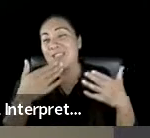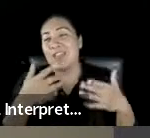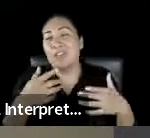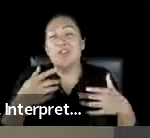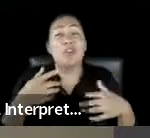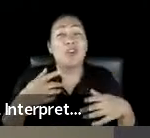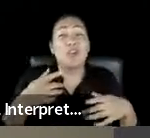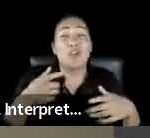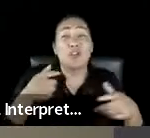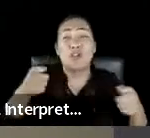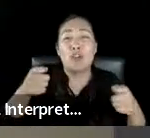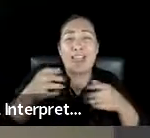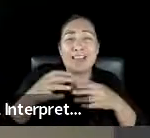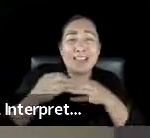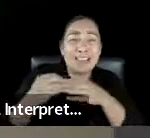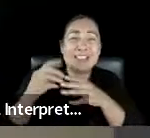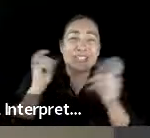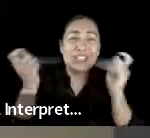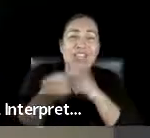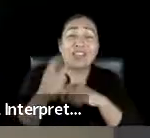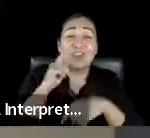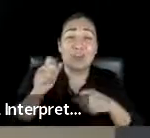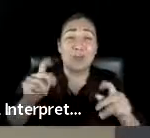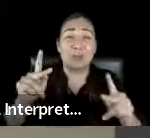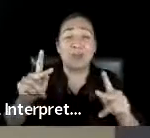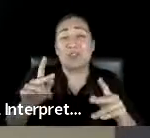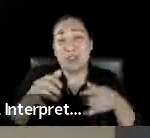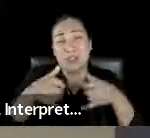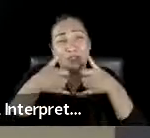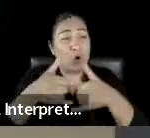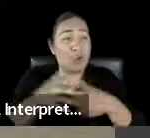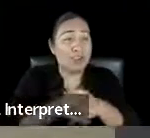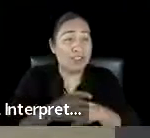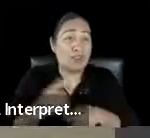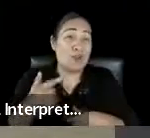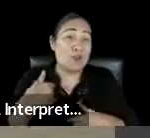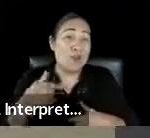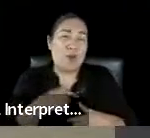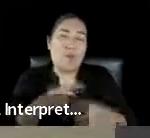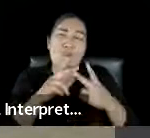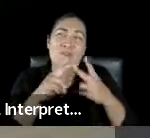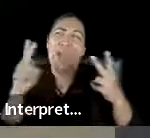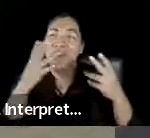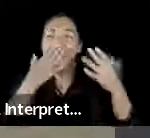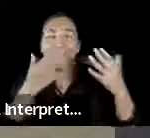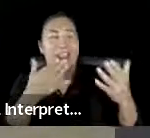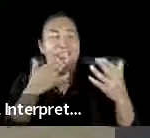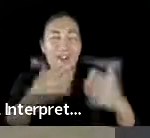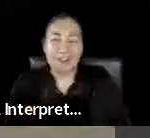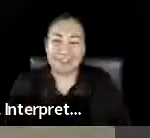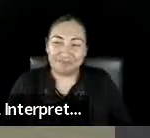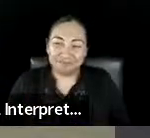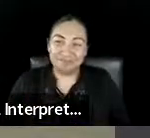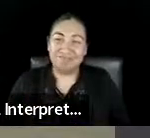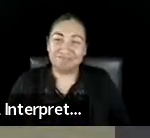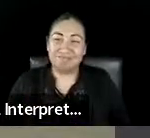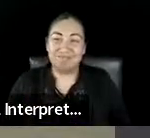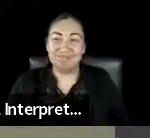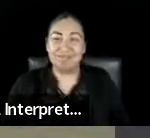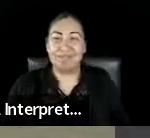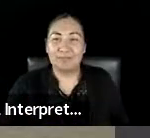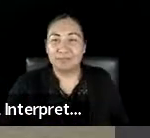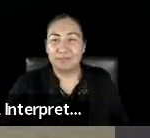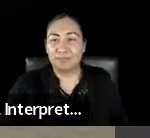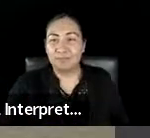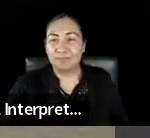Directing Change for this opportunity and this award. We're so grateful. Oh, Athena, we're,